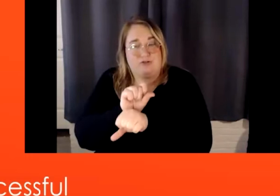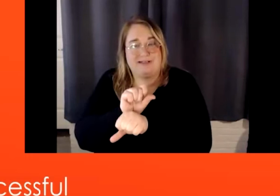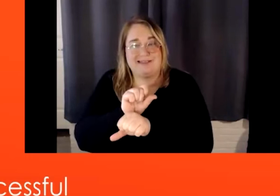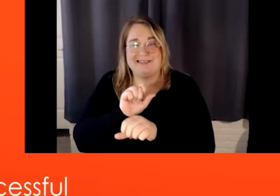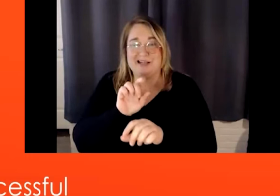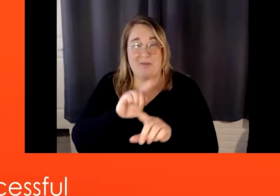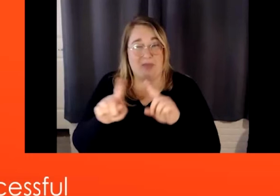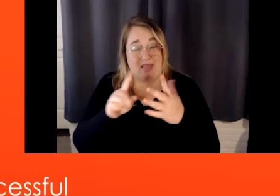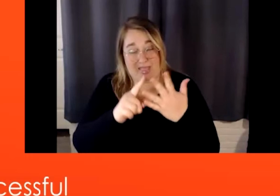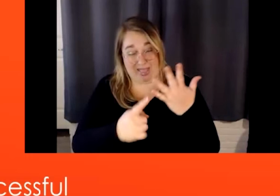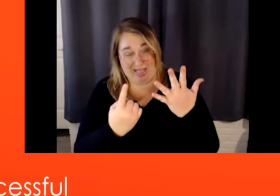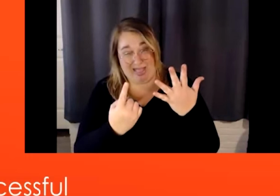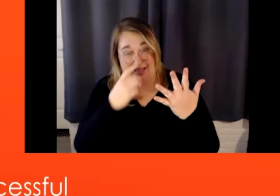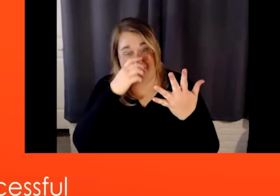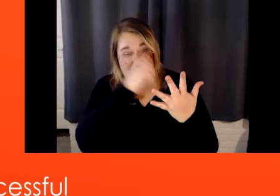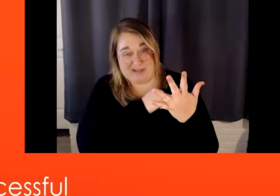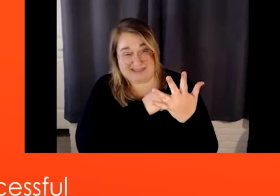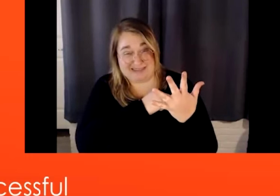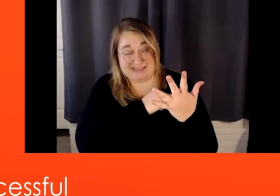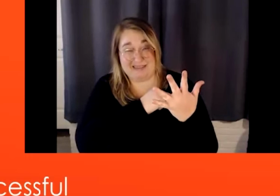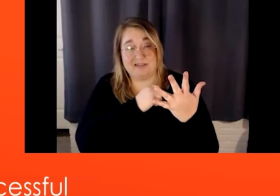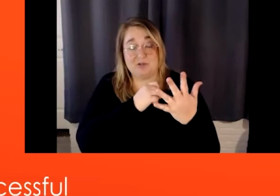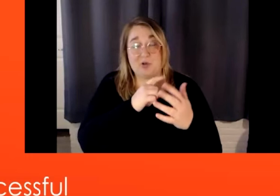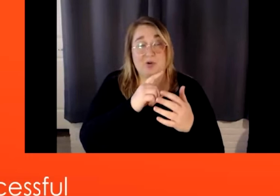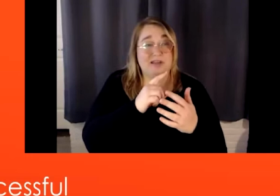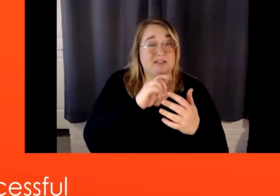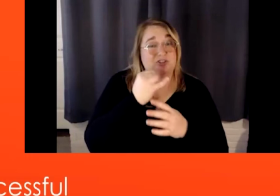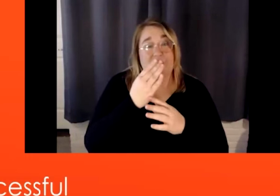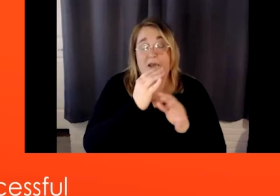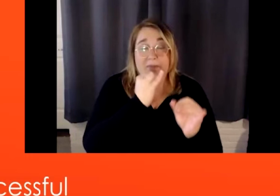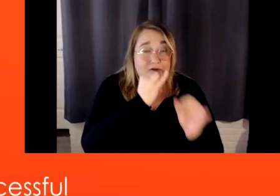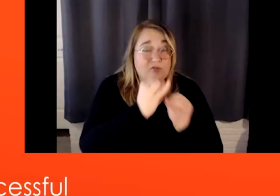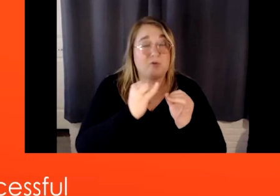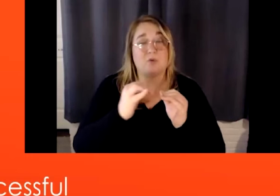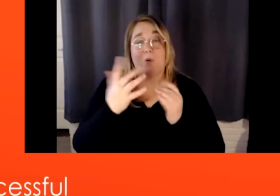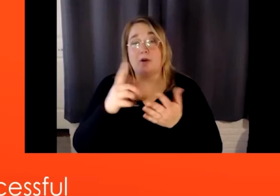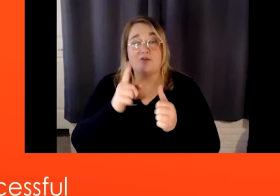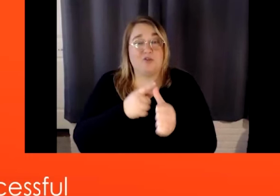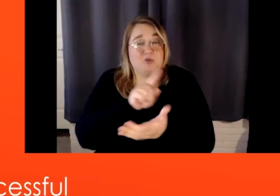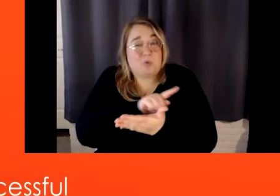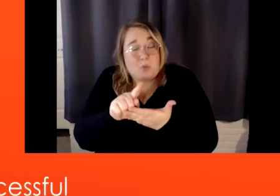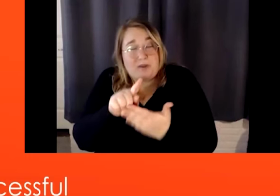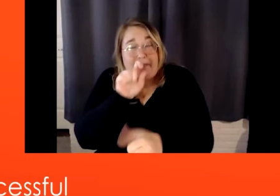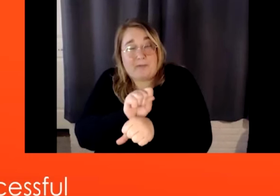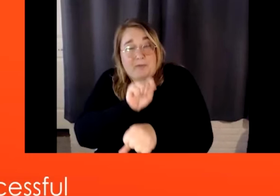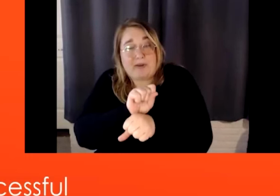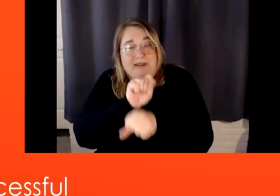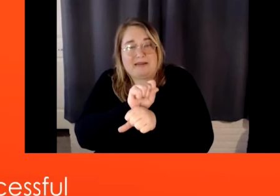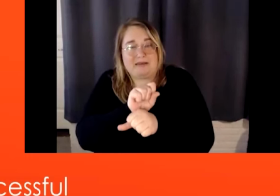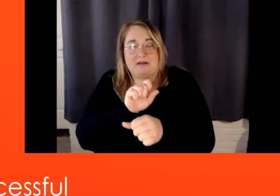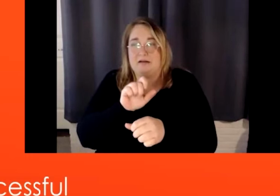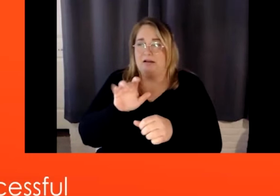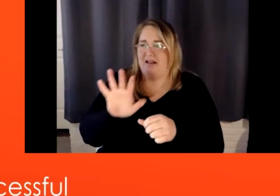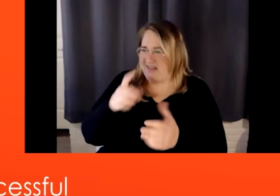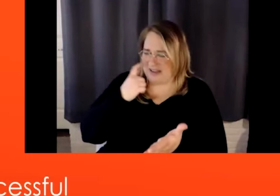interview, just one thing in the first week of employment where, you know, it's identified, oh,